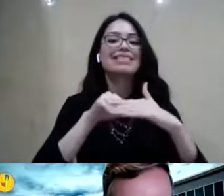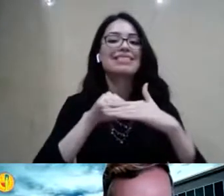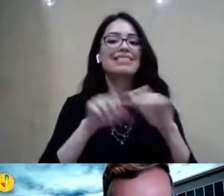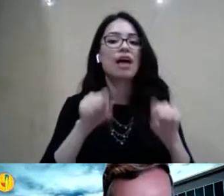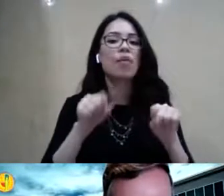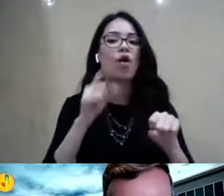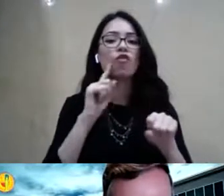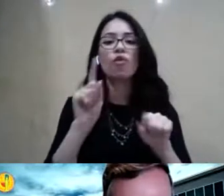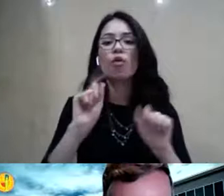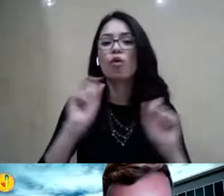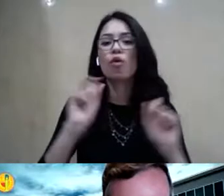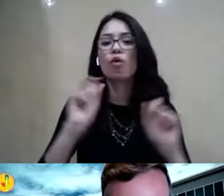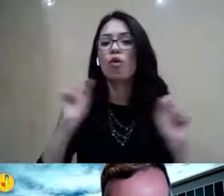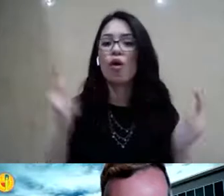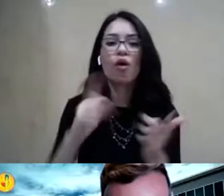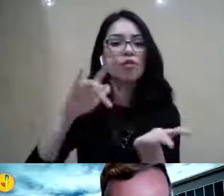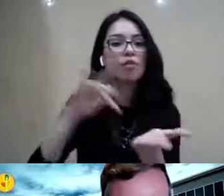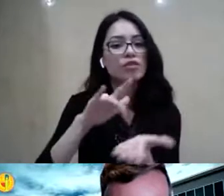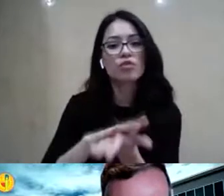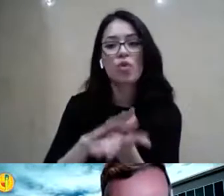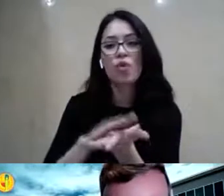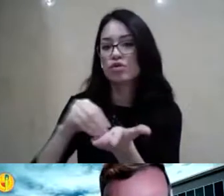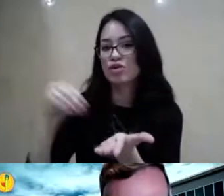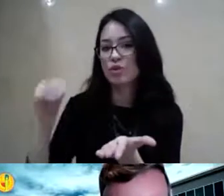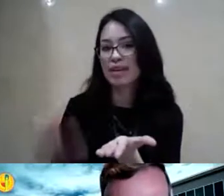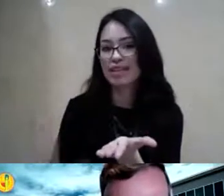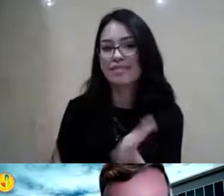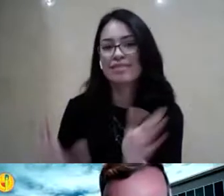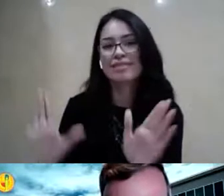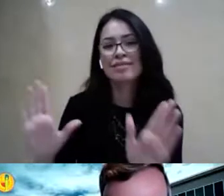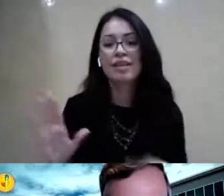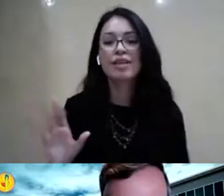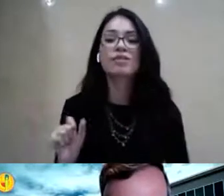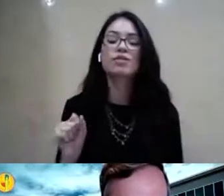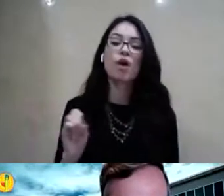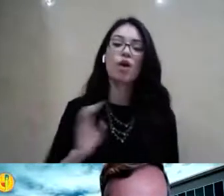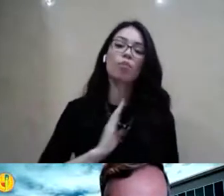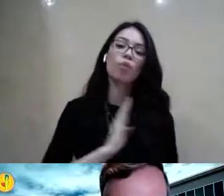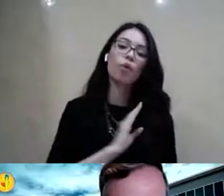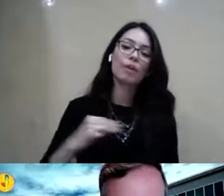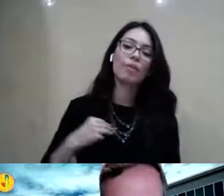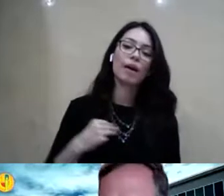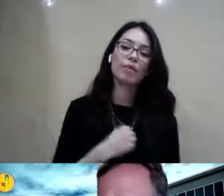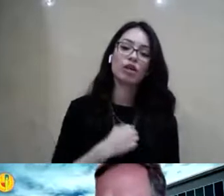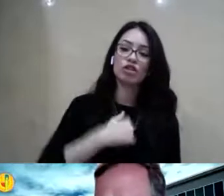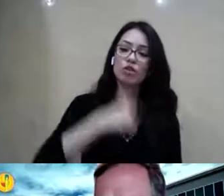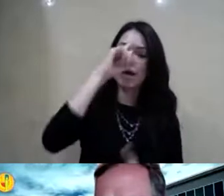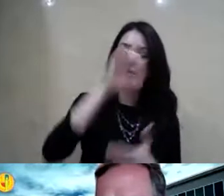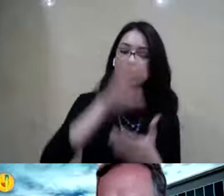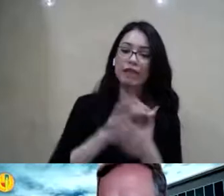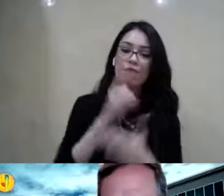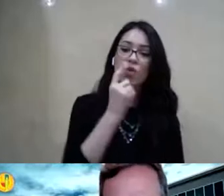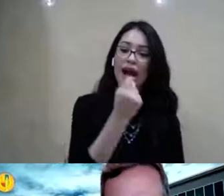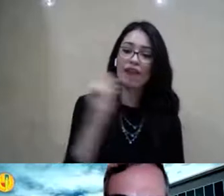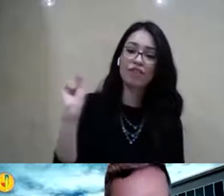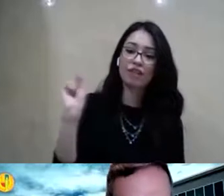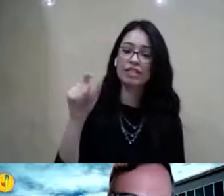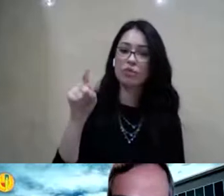with some of these things. So board member, I'd say the place our families could help us in advocacy is to say, what is the state,